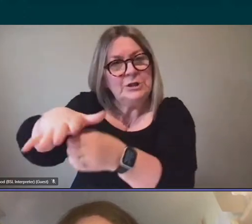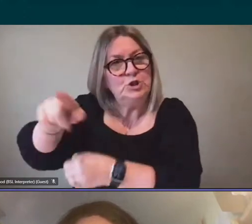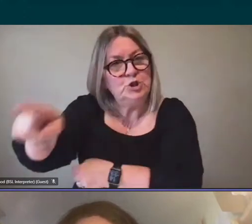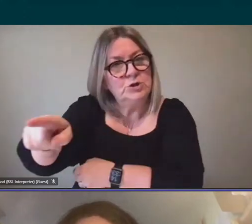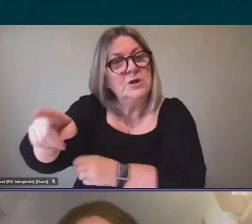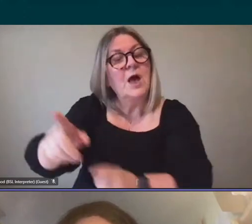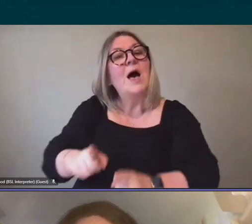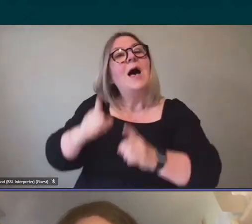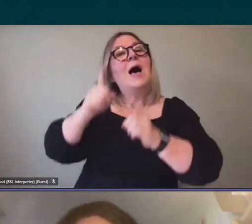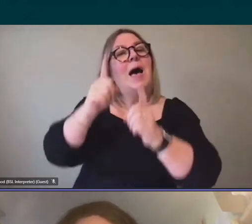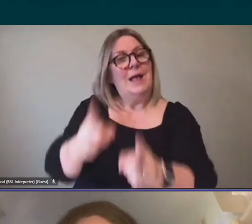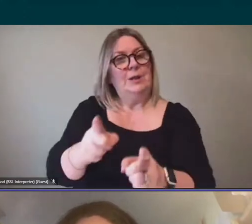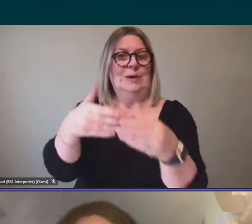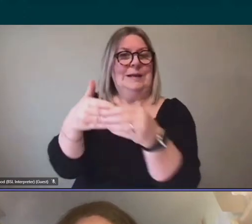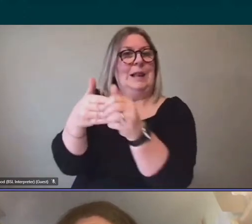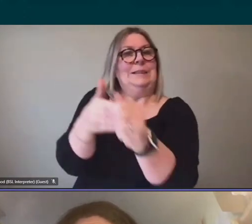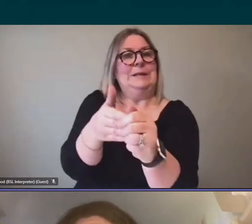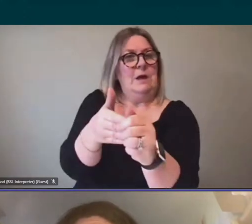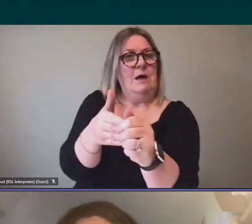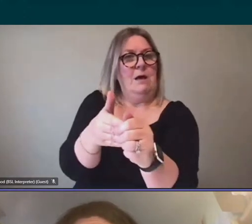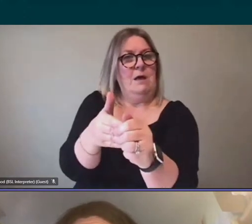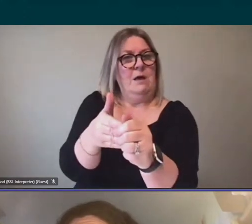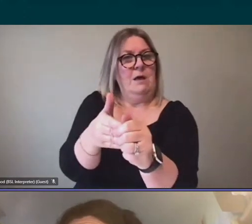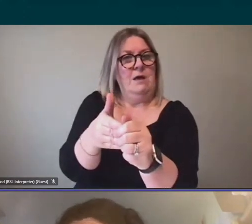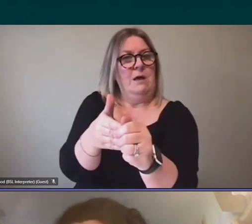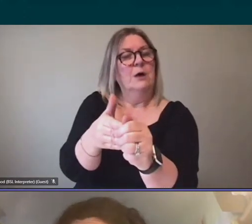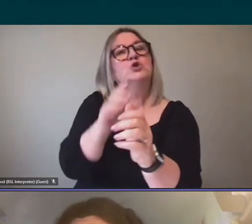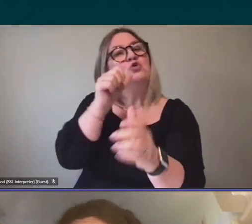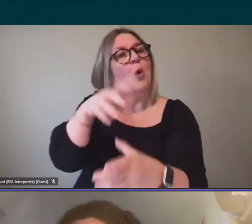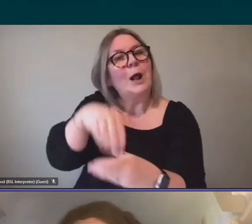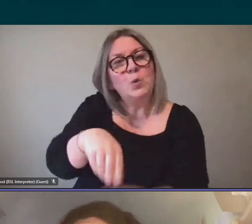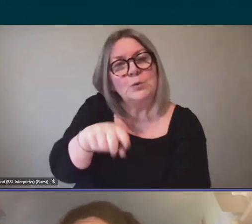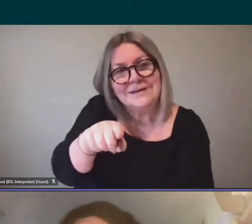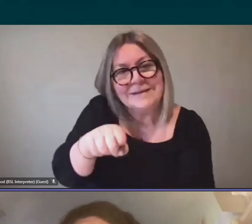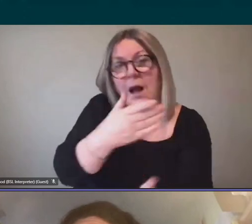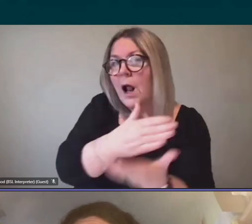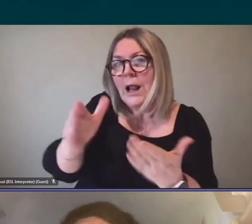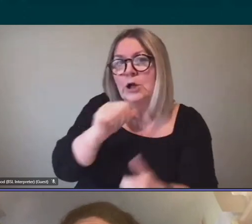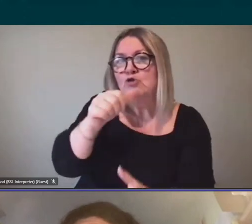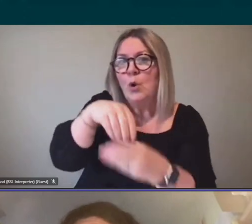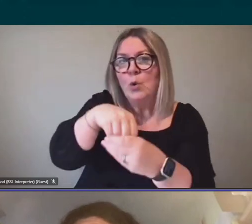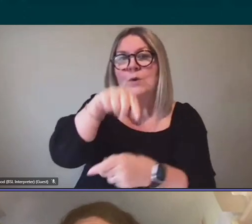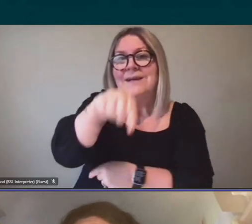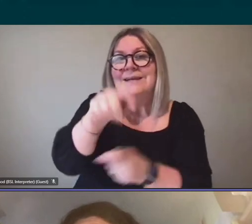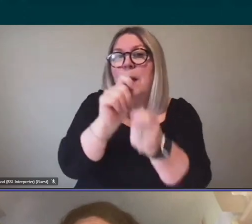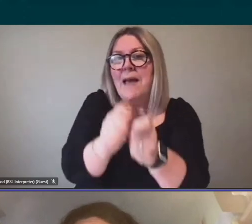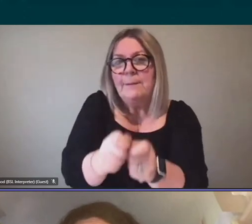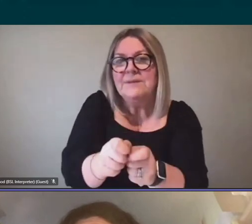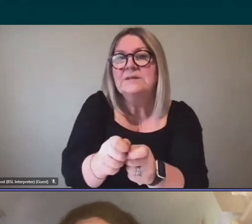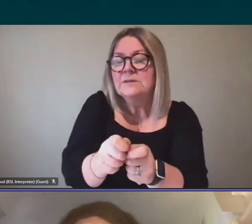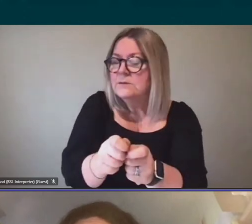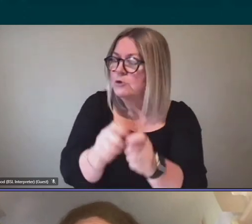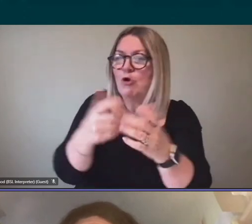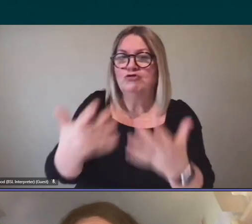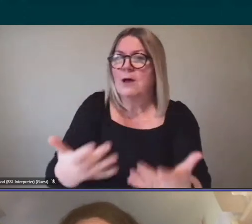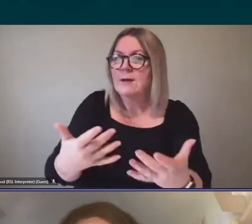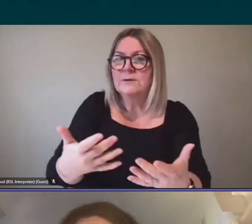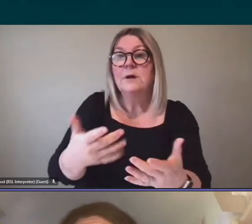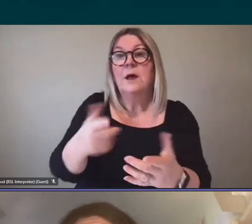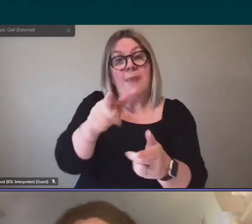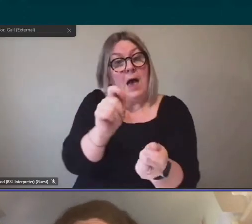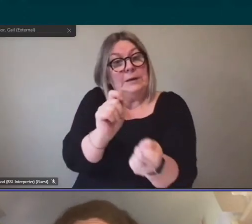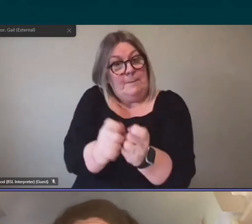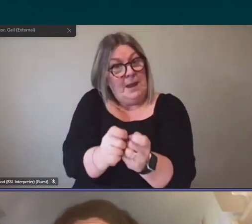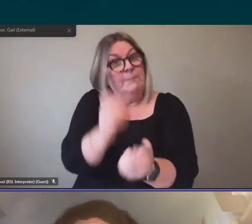of leader, etc. So therefore, if that's not been included, which clearly it's not been included in the amendment, is the amendment